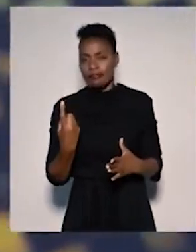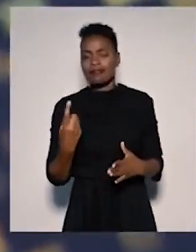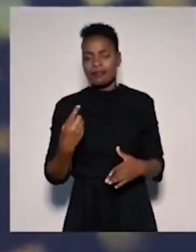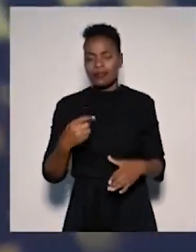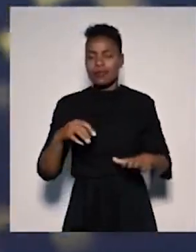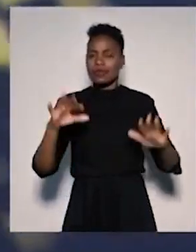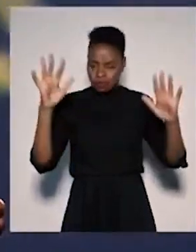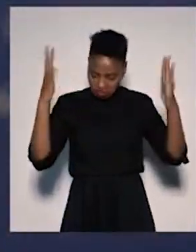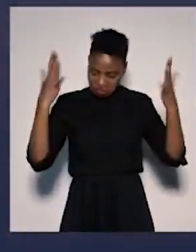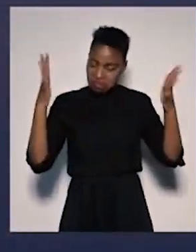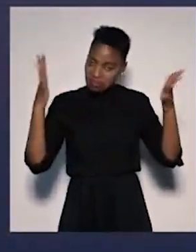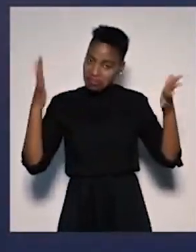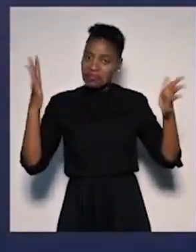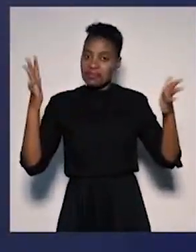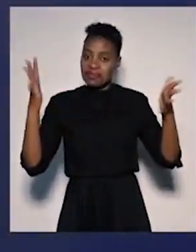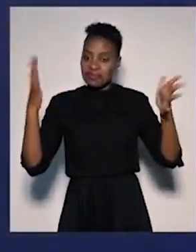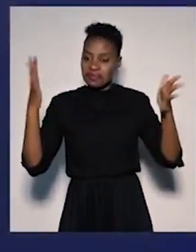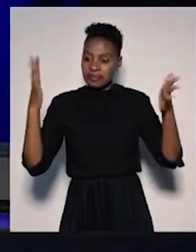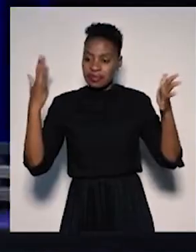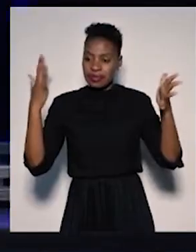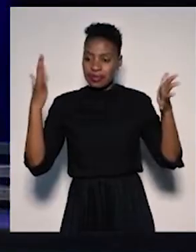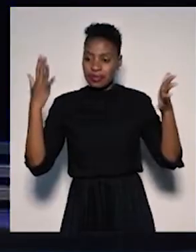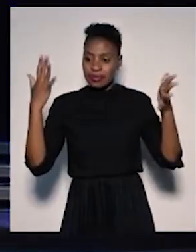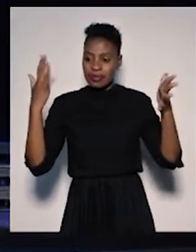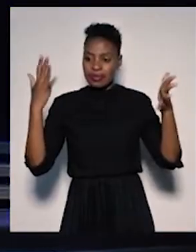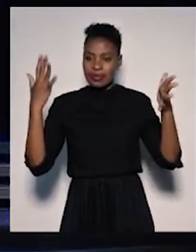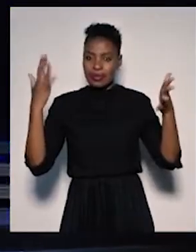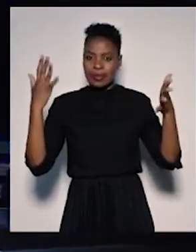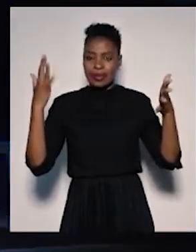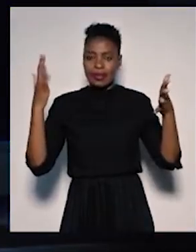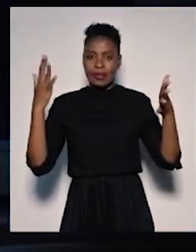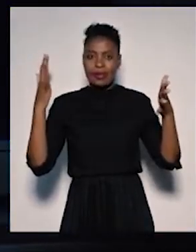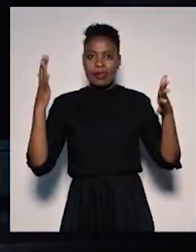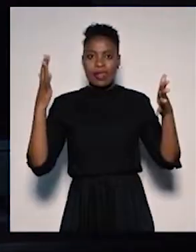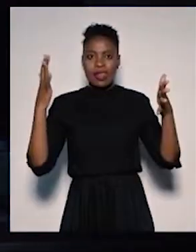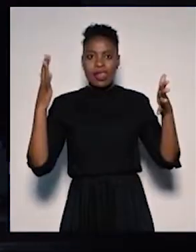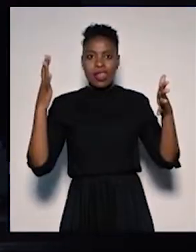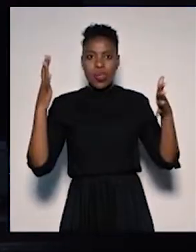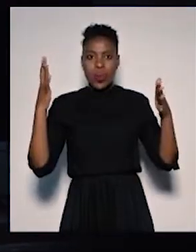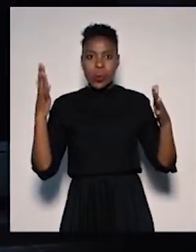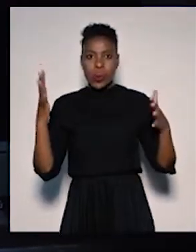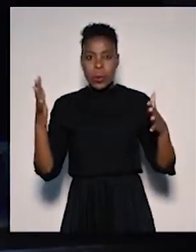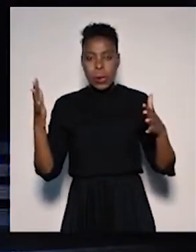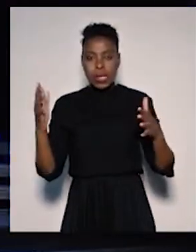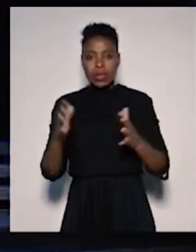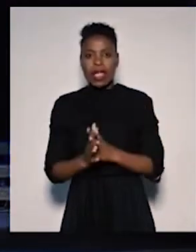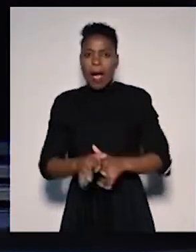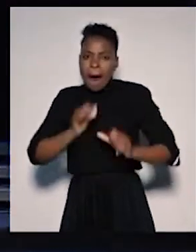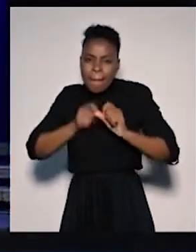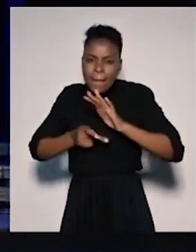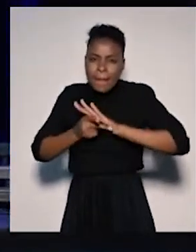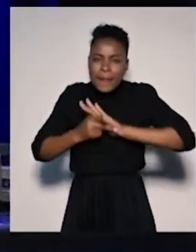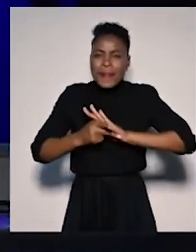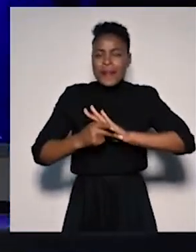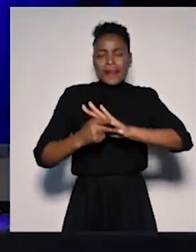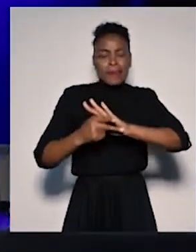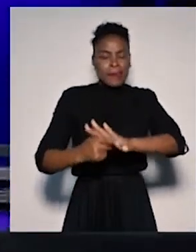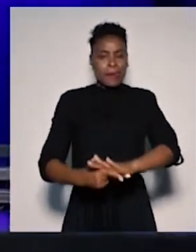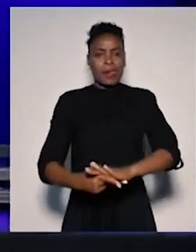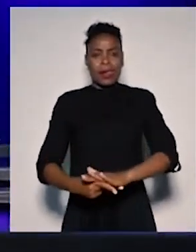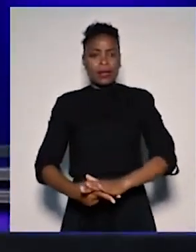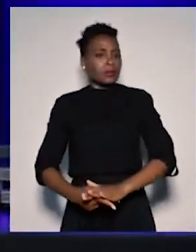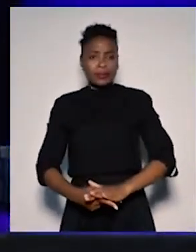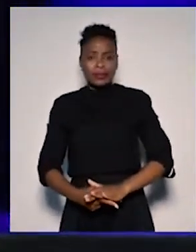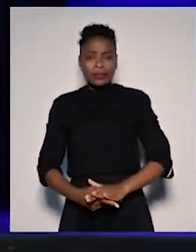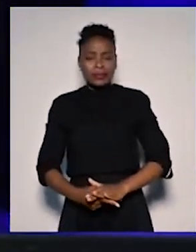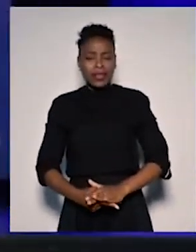Was in the will of God. Yeah. And people pushed. Put pressure. You know, sometimes people pressure. That's why in our church, we don't use the